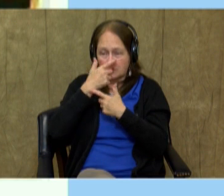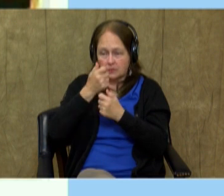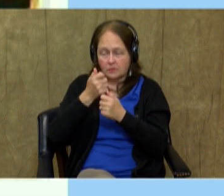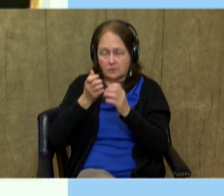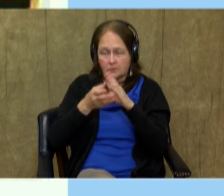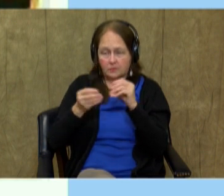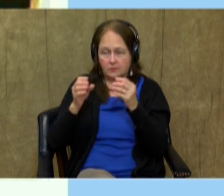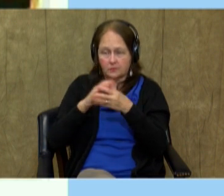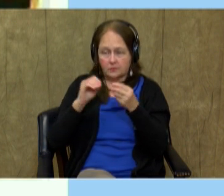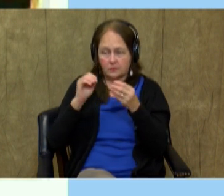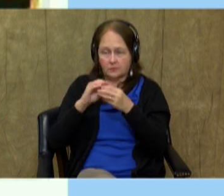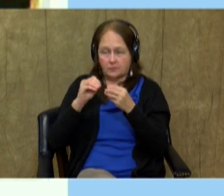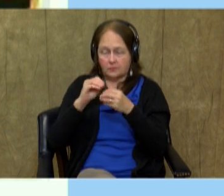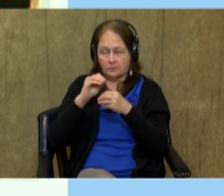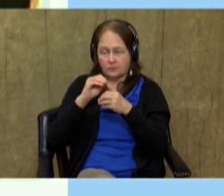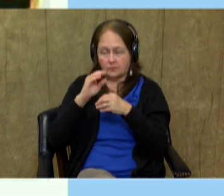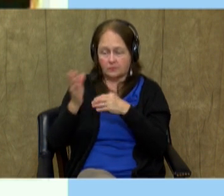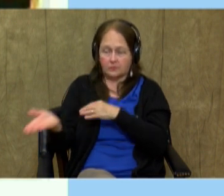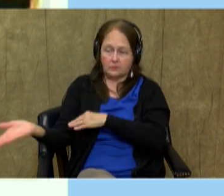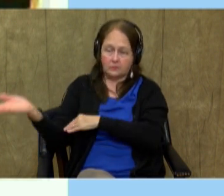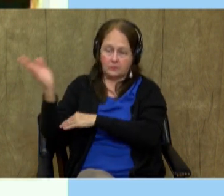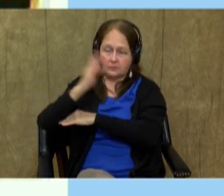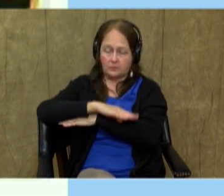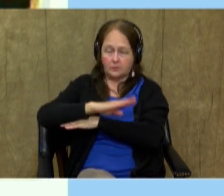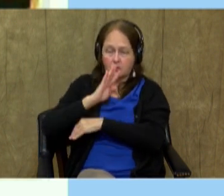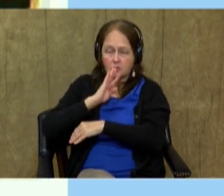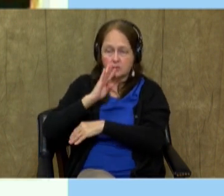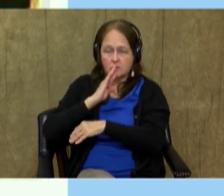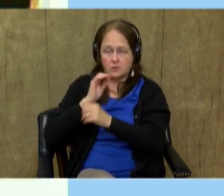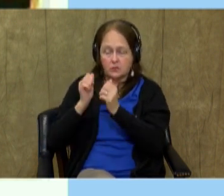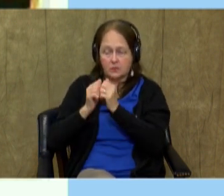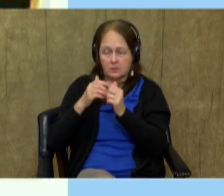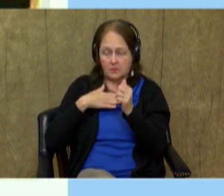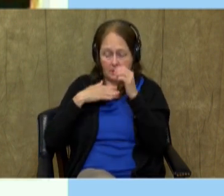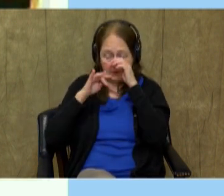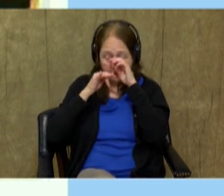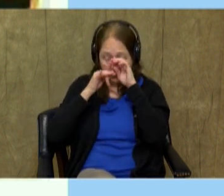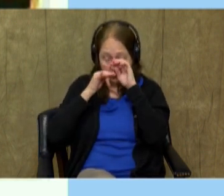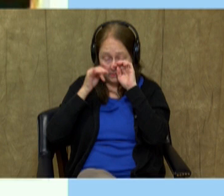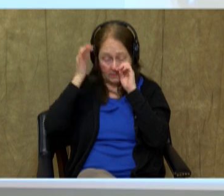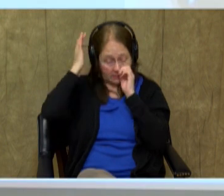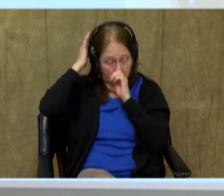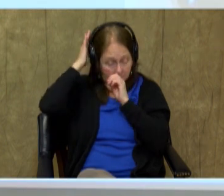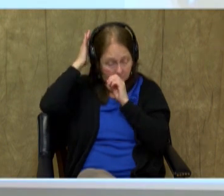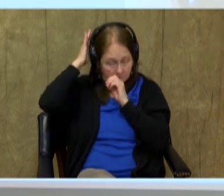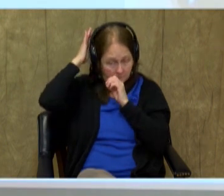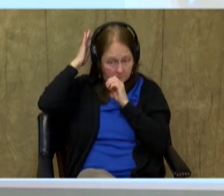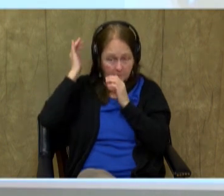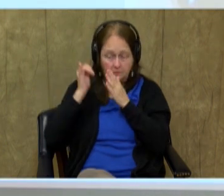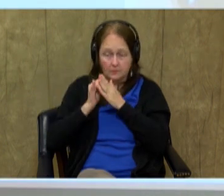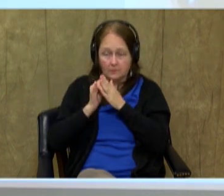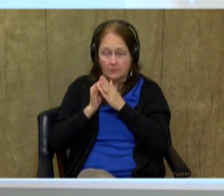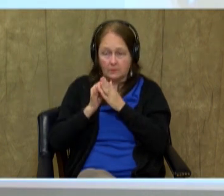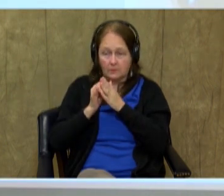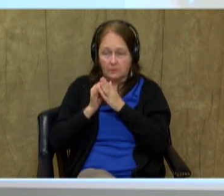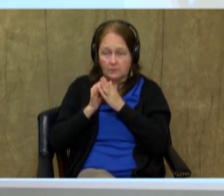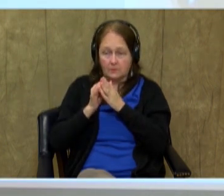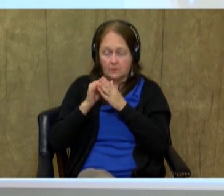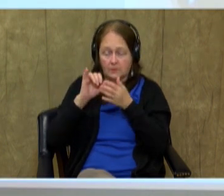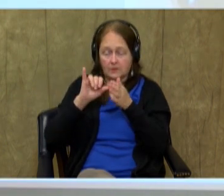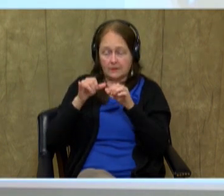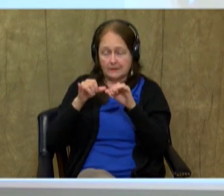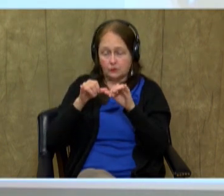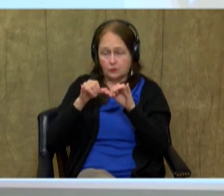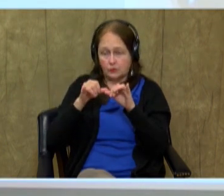story that I typically spend an entire day just talking about this with my kids, mainly because of the marvel of